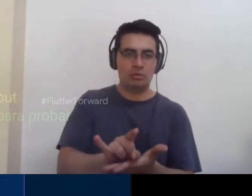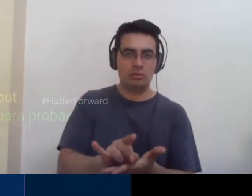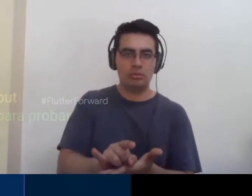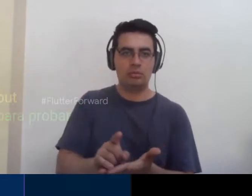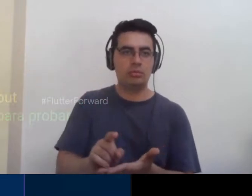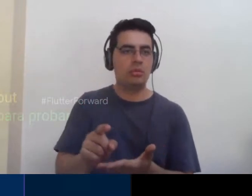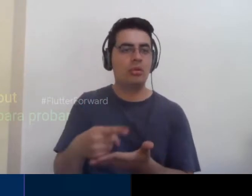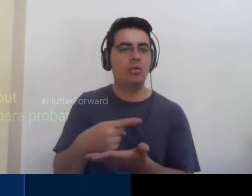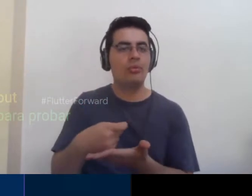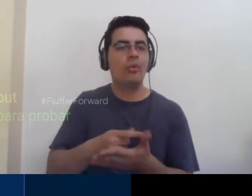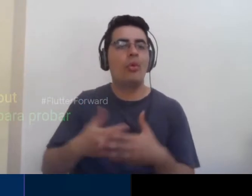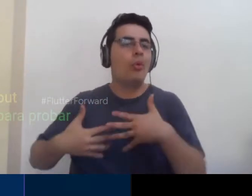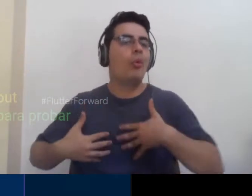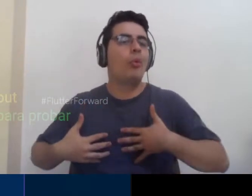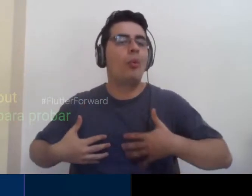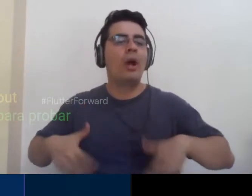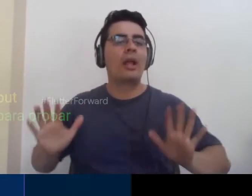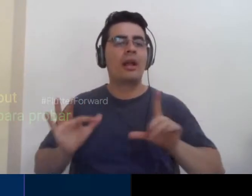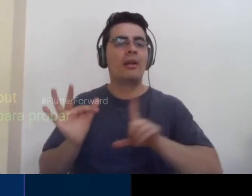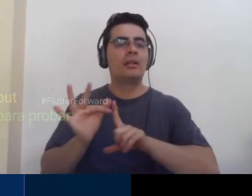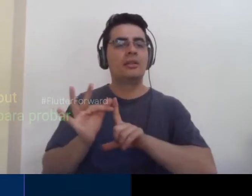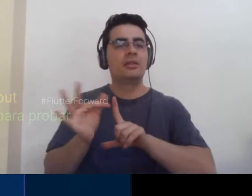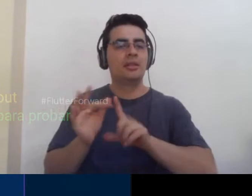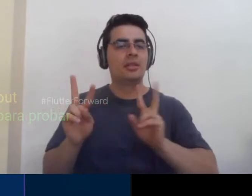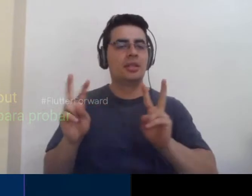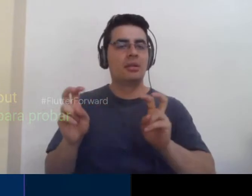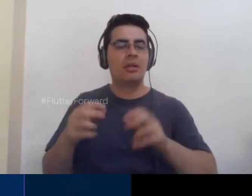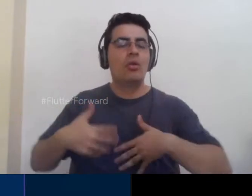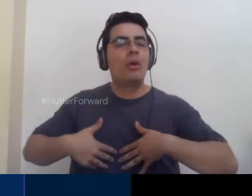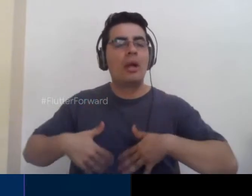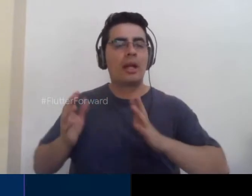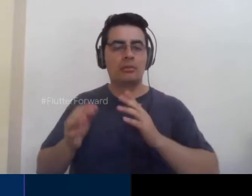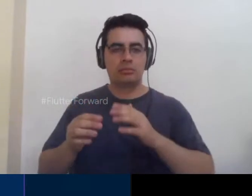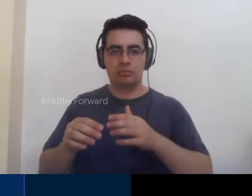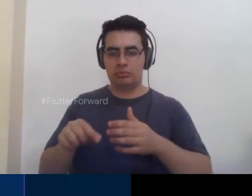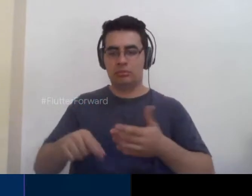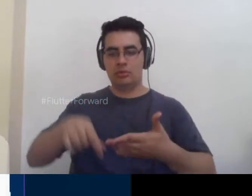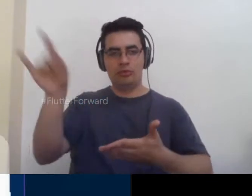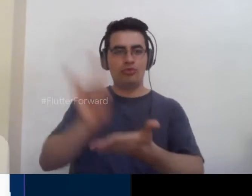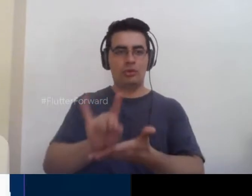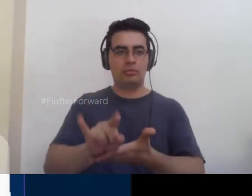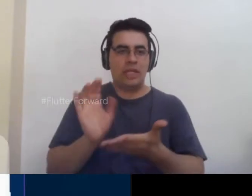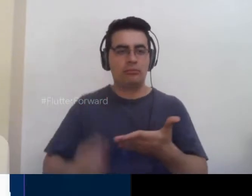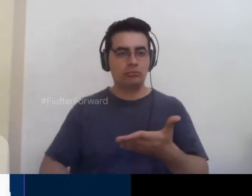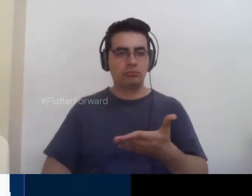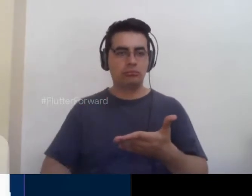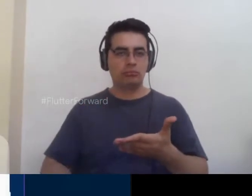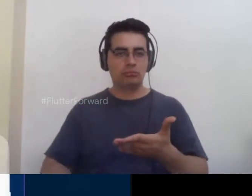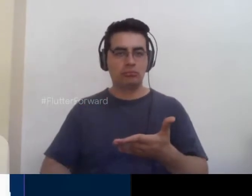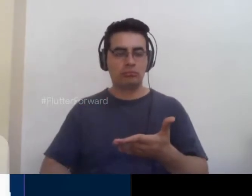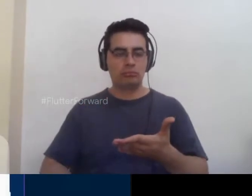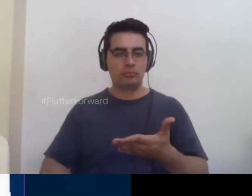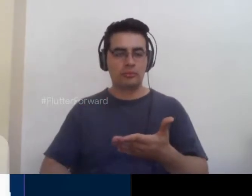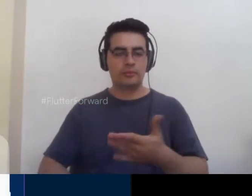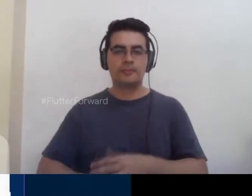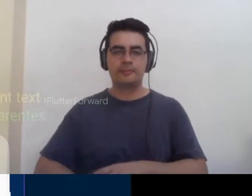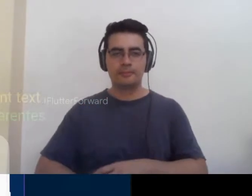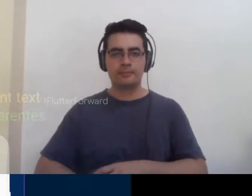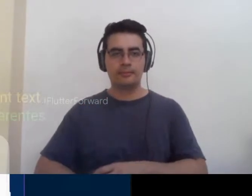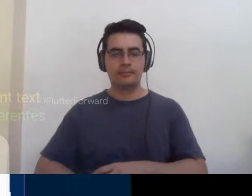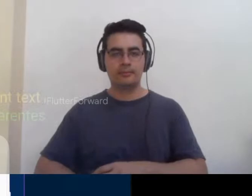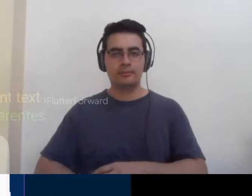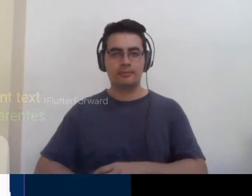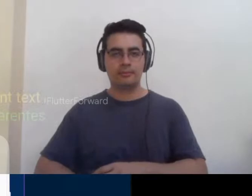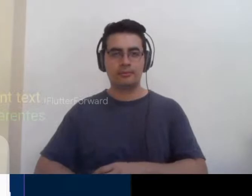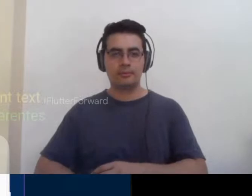I want on the fly, which is especially useful to try out several fonts. Great. So now we can use